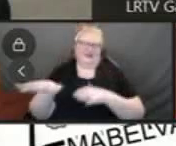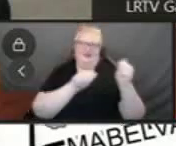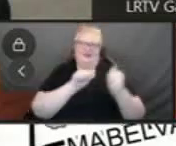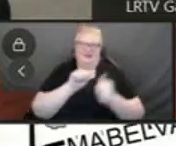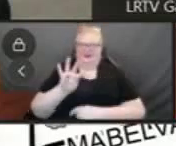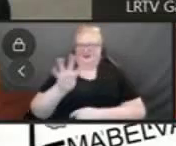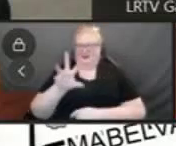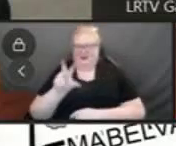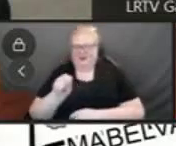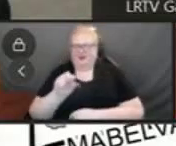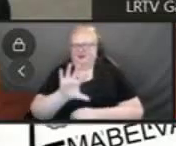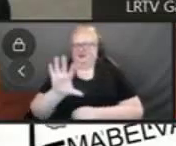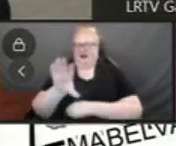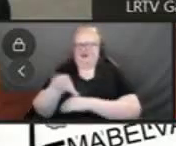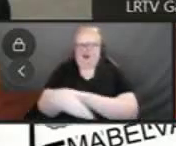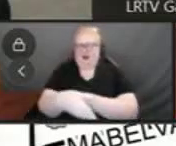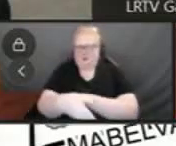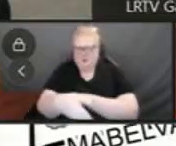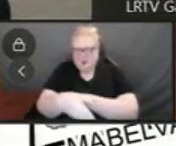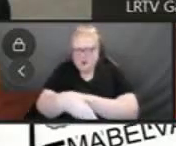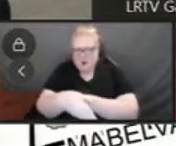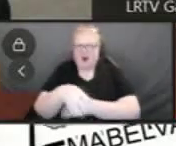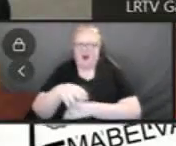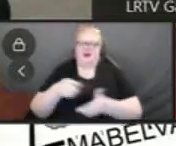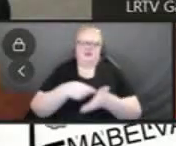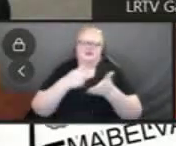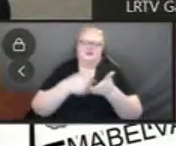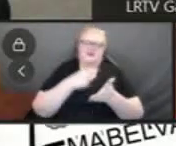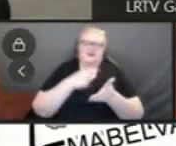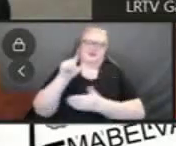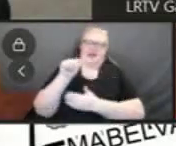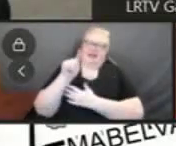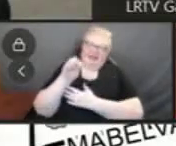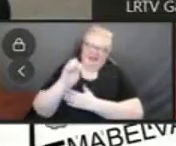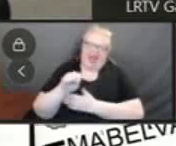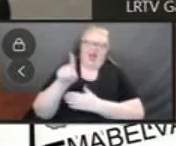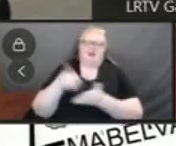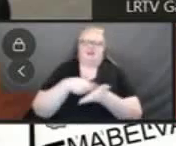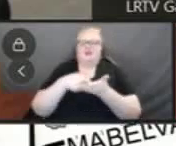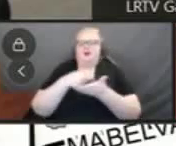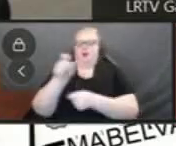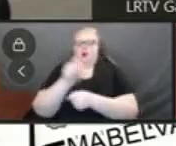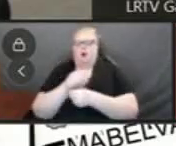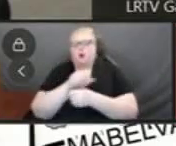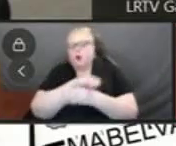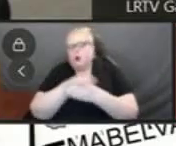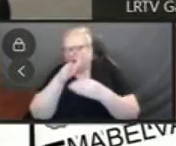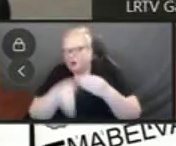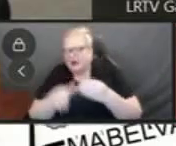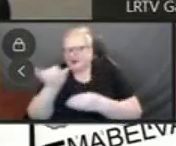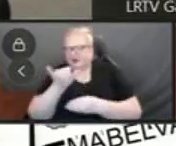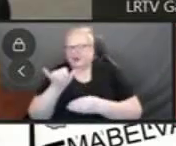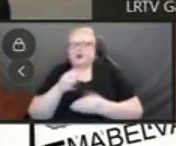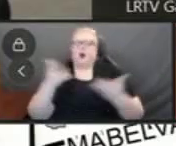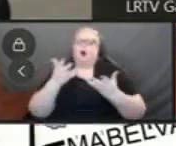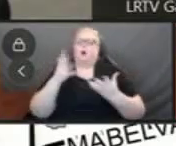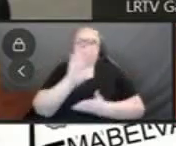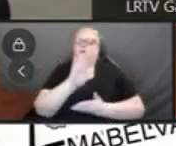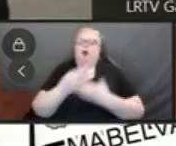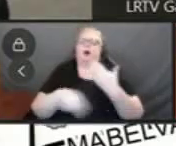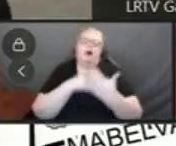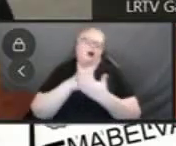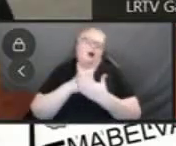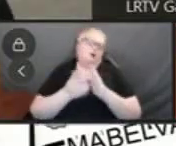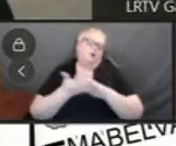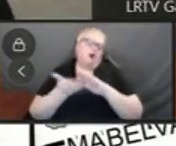in the morning. And sometimes they work late and sometimes they work on weekends. So are there any hours of operations